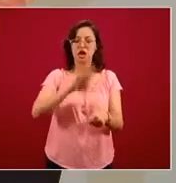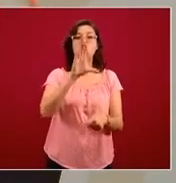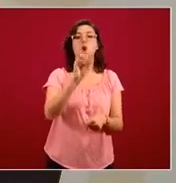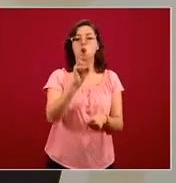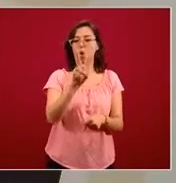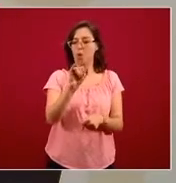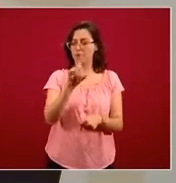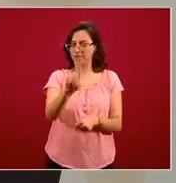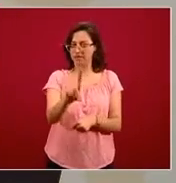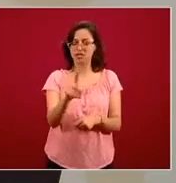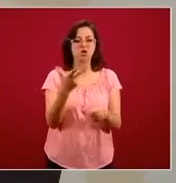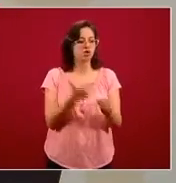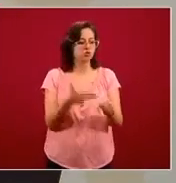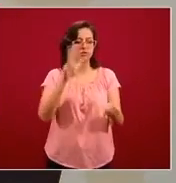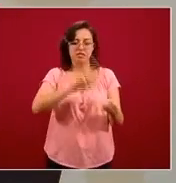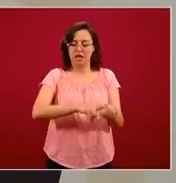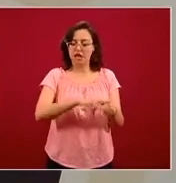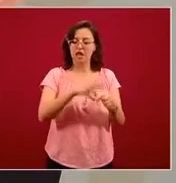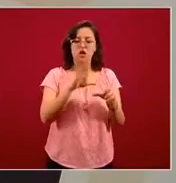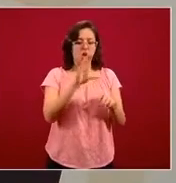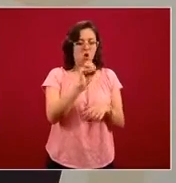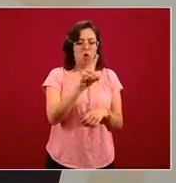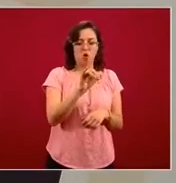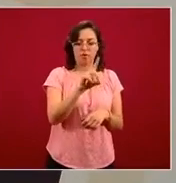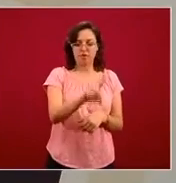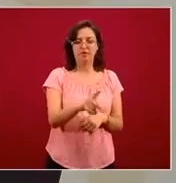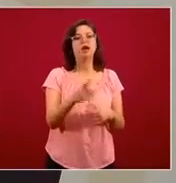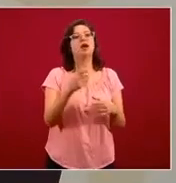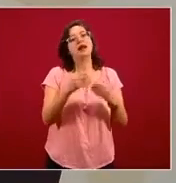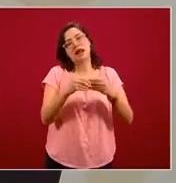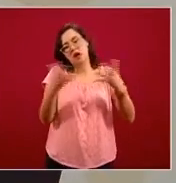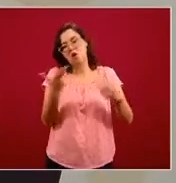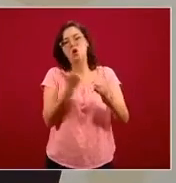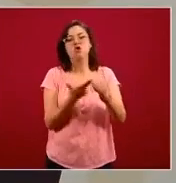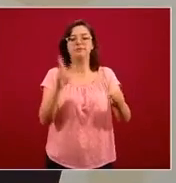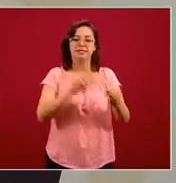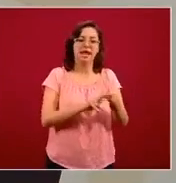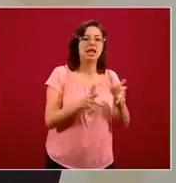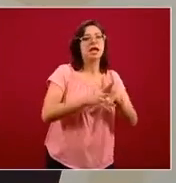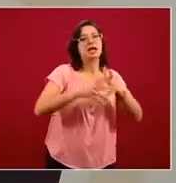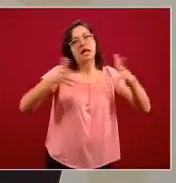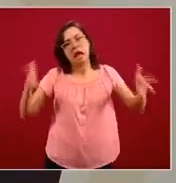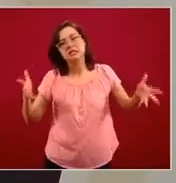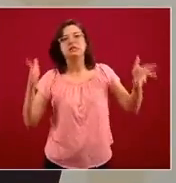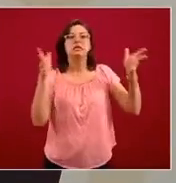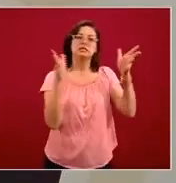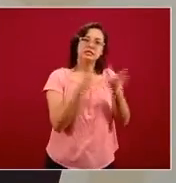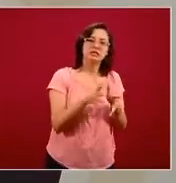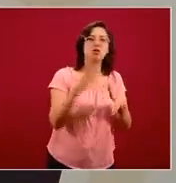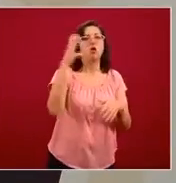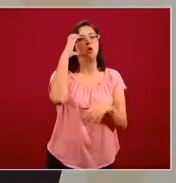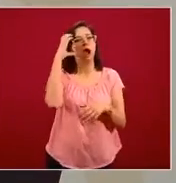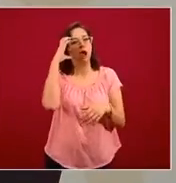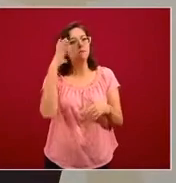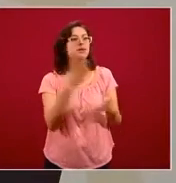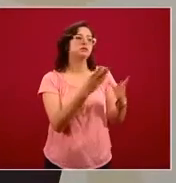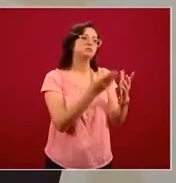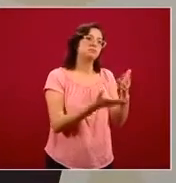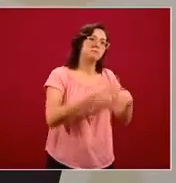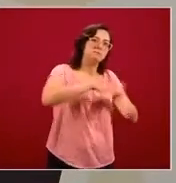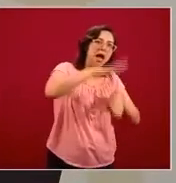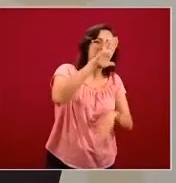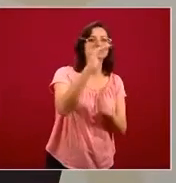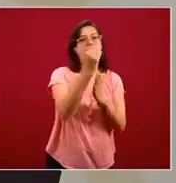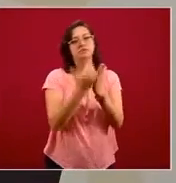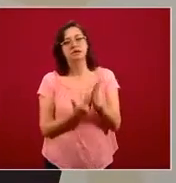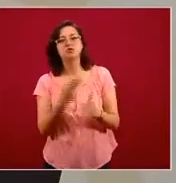more than 700 hospitals that are COVID hospitals. That's the generic term. They have different abilities, they have